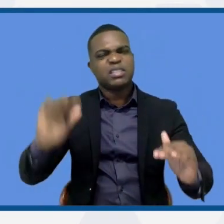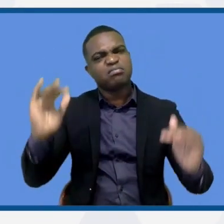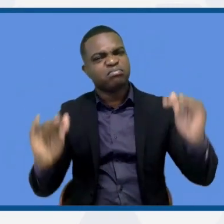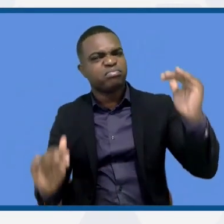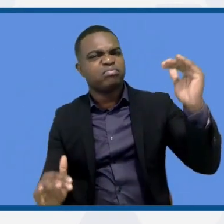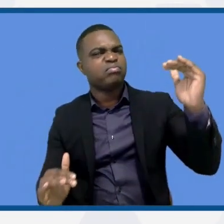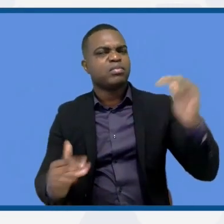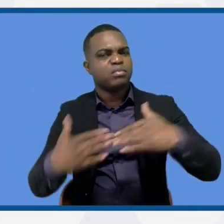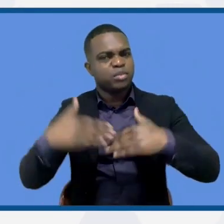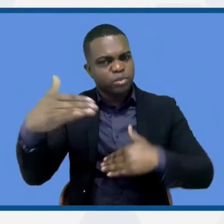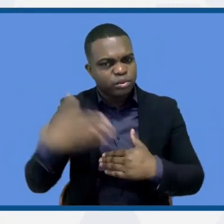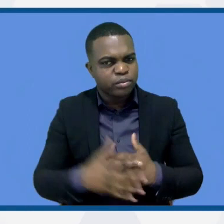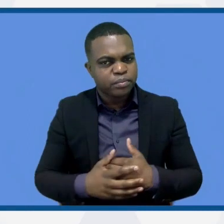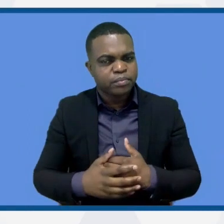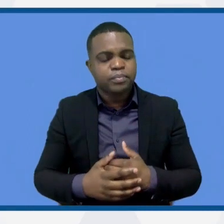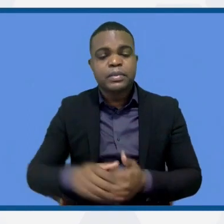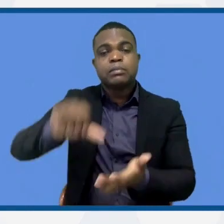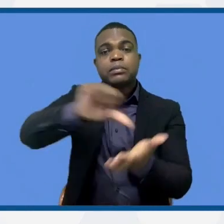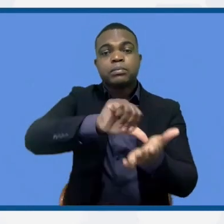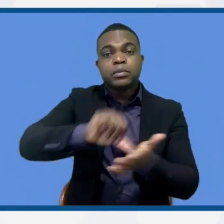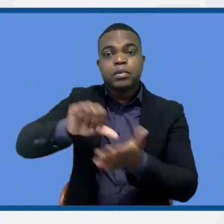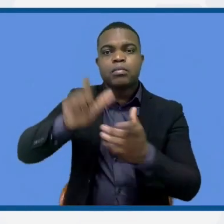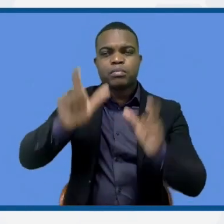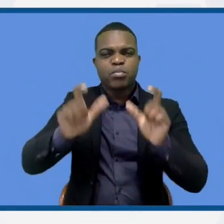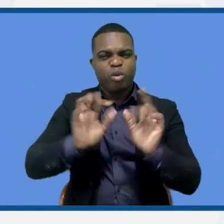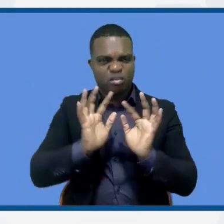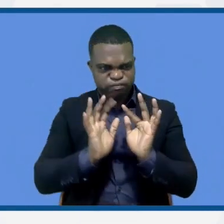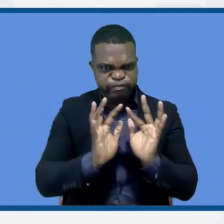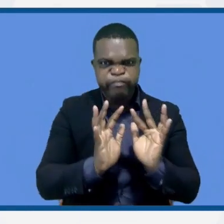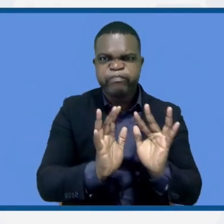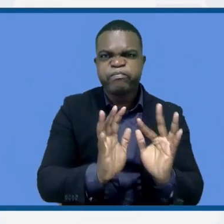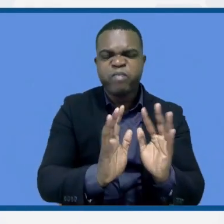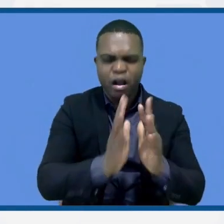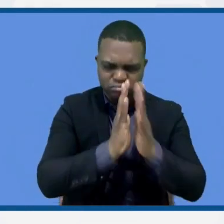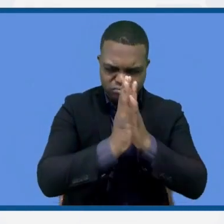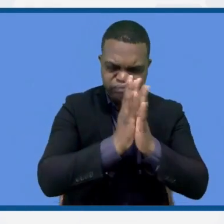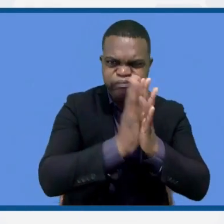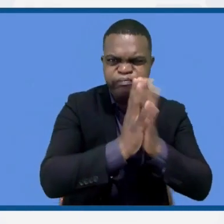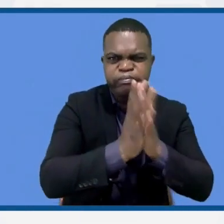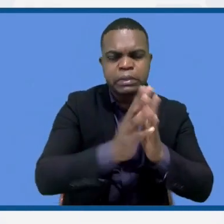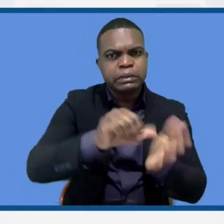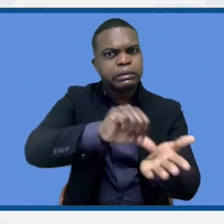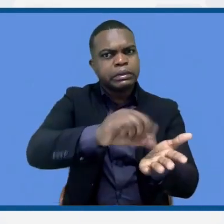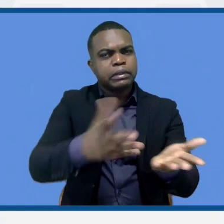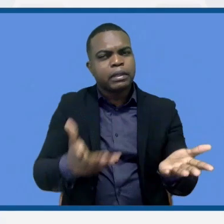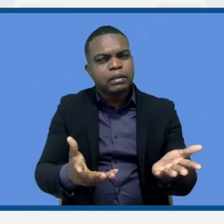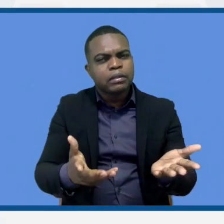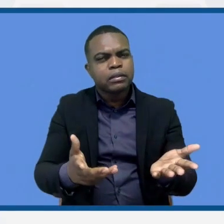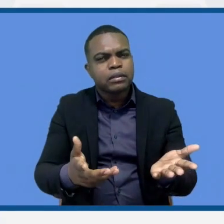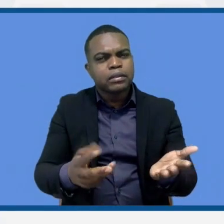both disaster risk and impact of disasters will increase. Critical infrastructure systems, such as